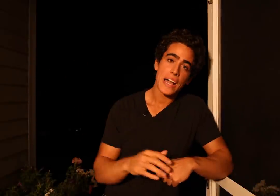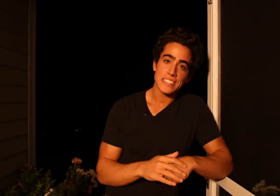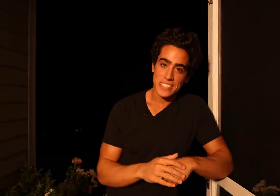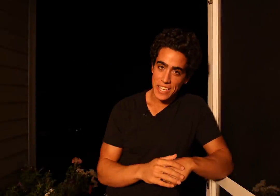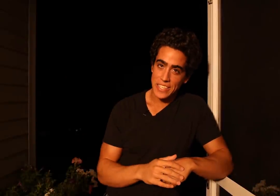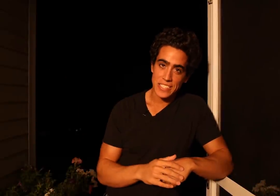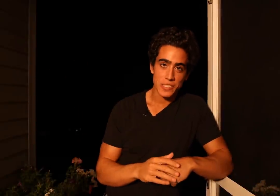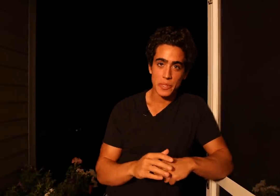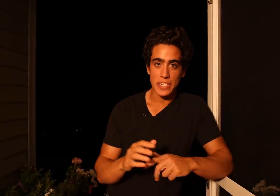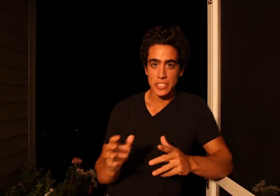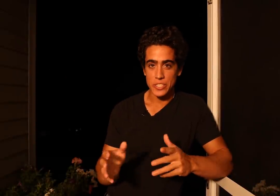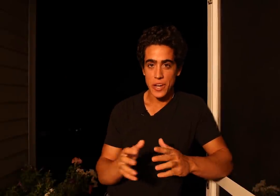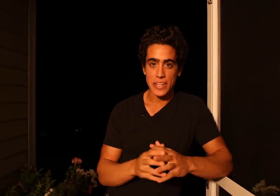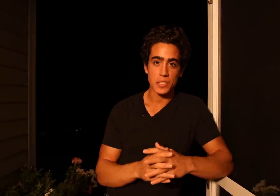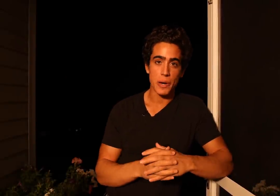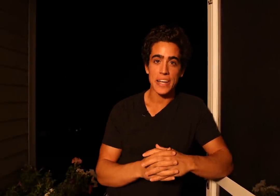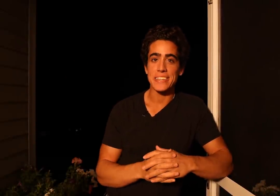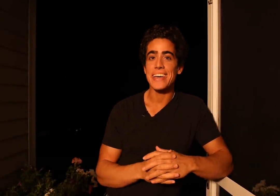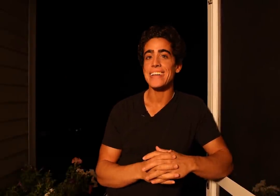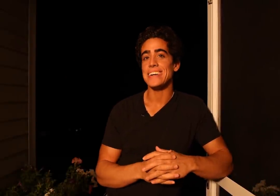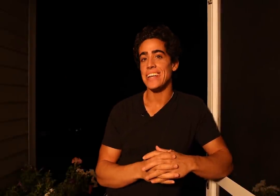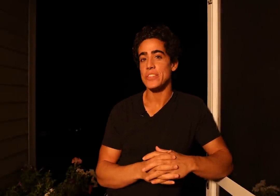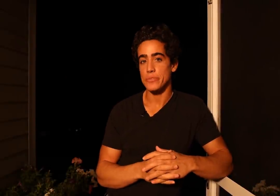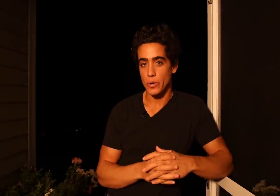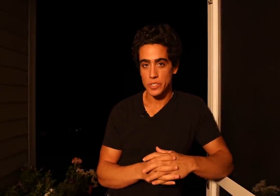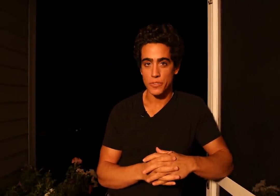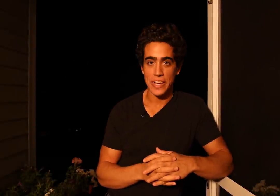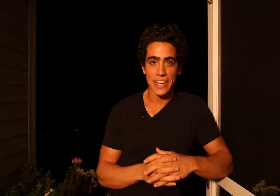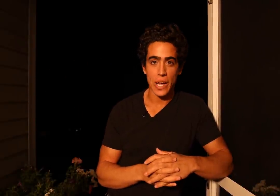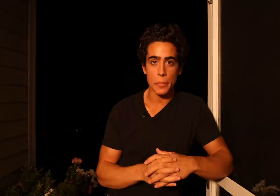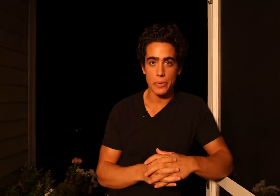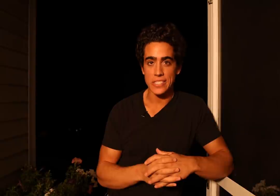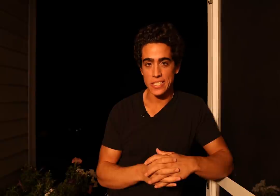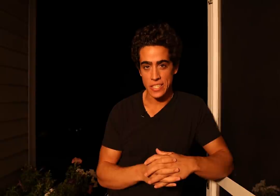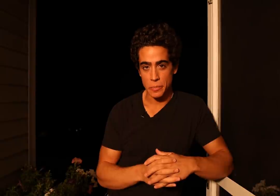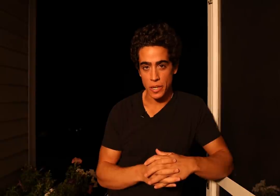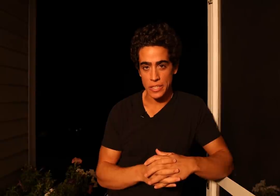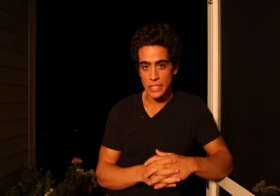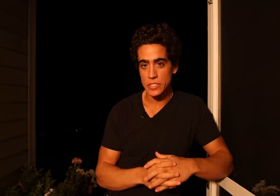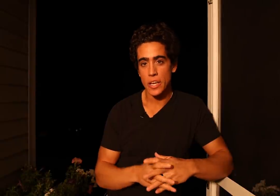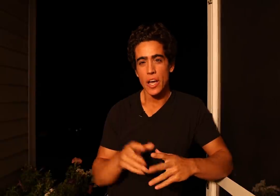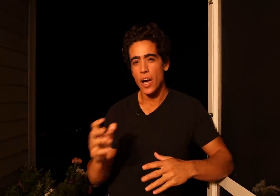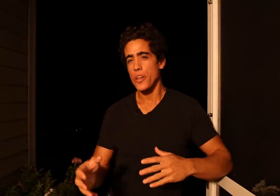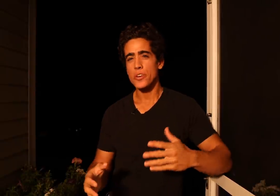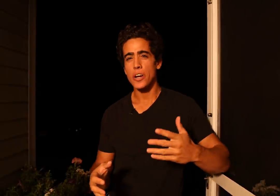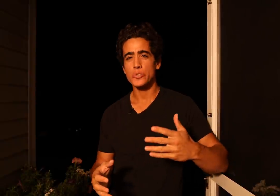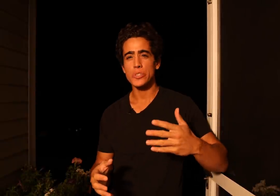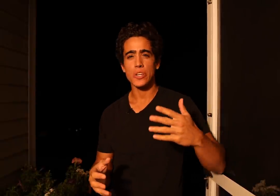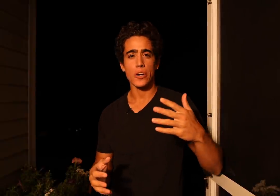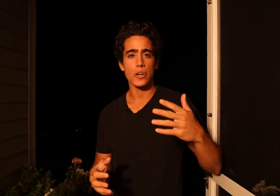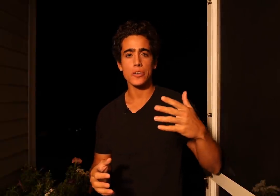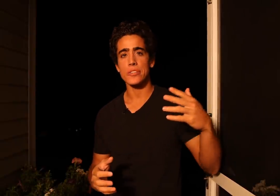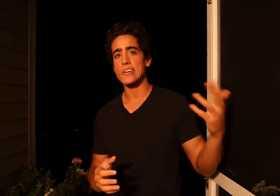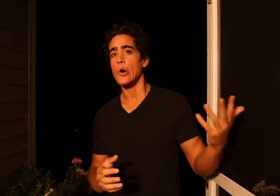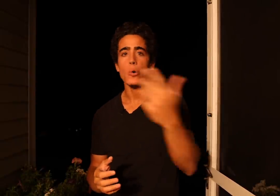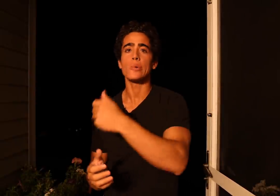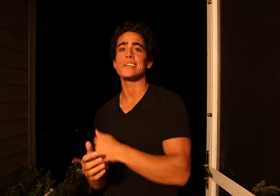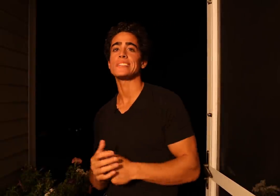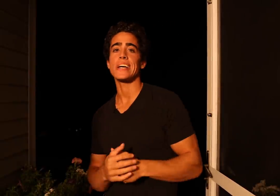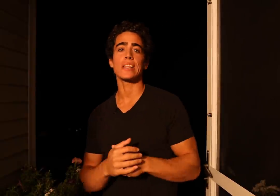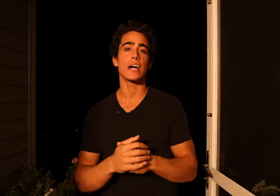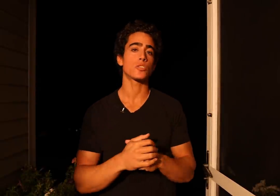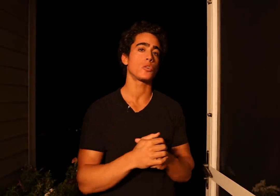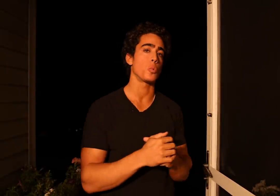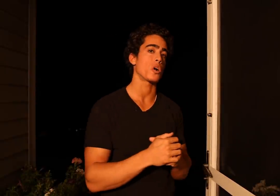While the United States is being distracted by yet another false flag operation in the Middle East, other countries are under their